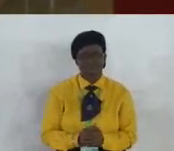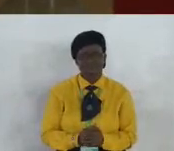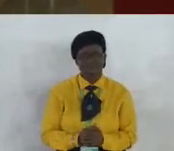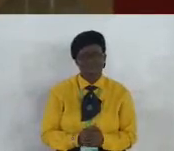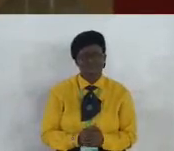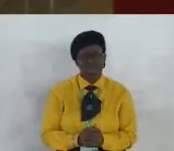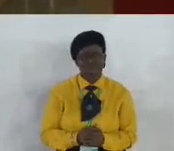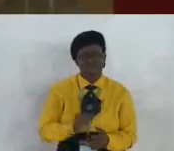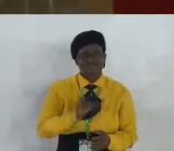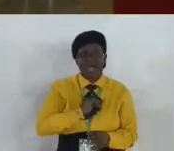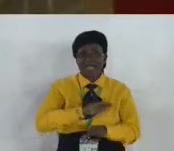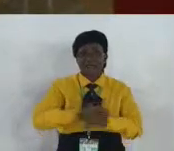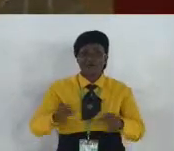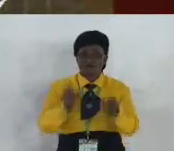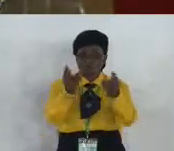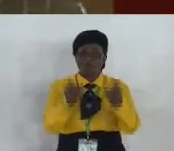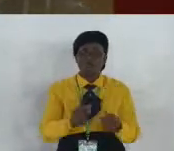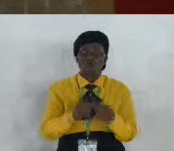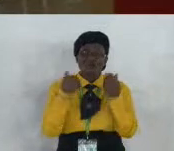I don't want to embarrass anybody,